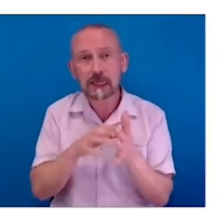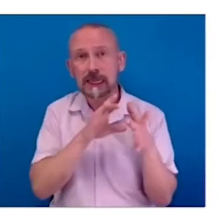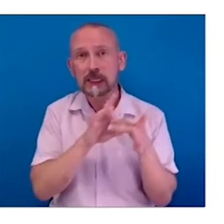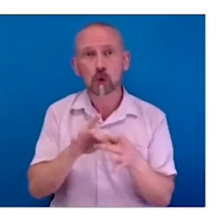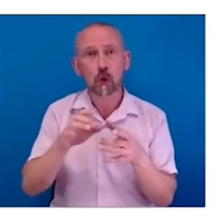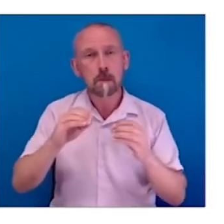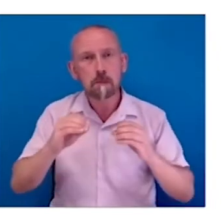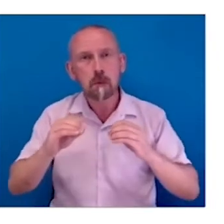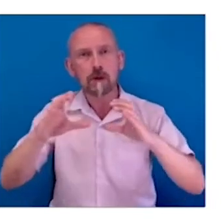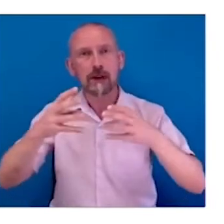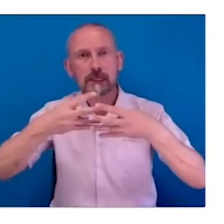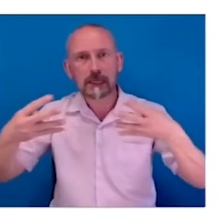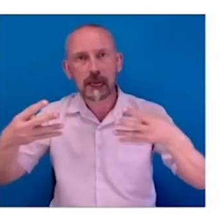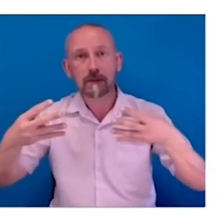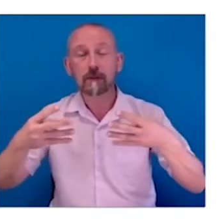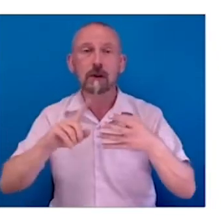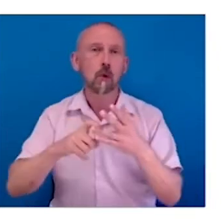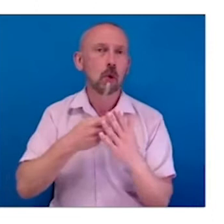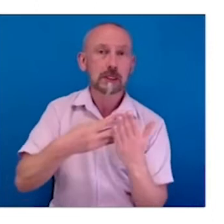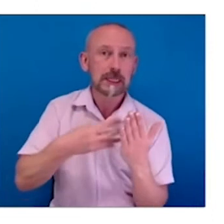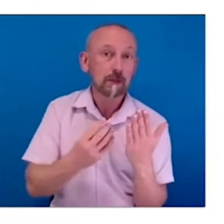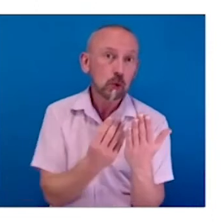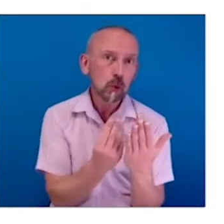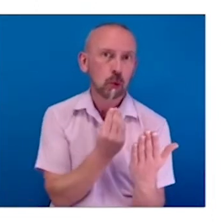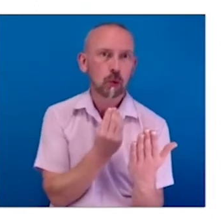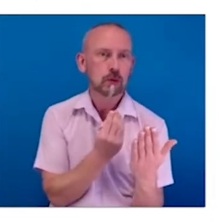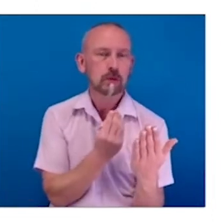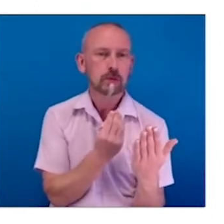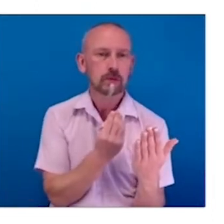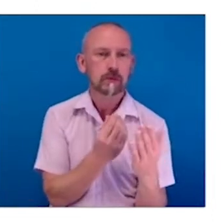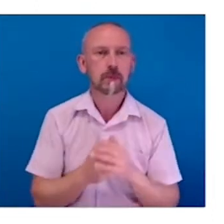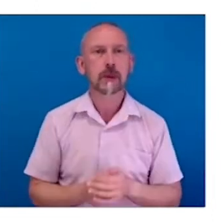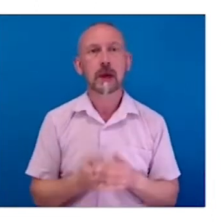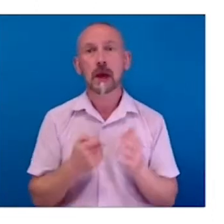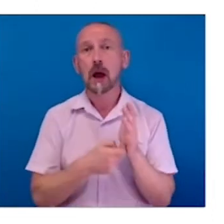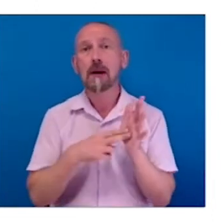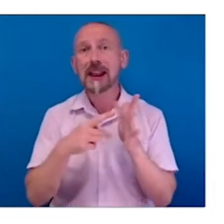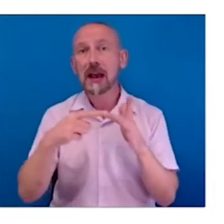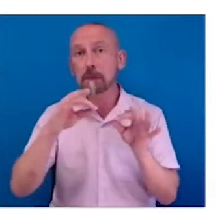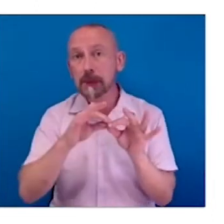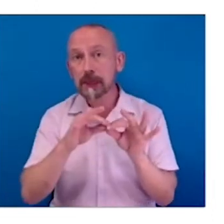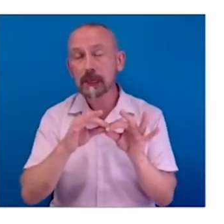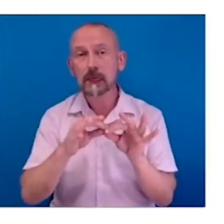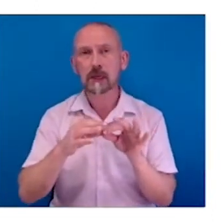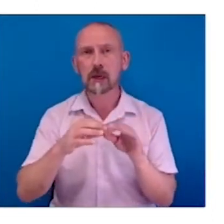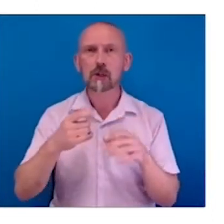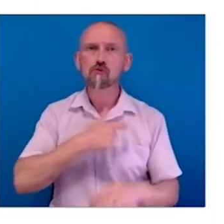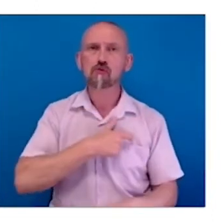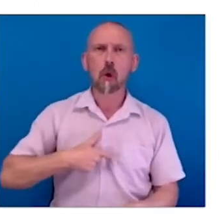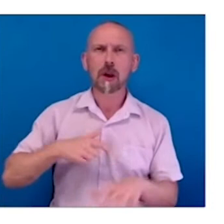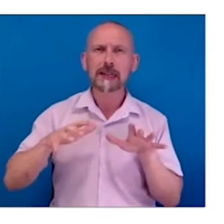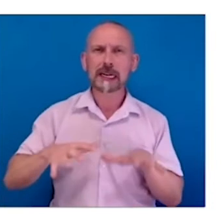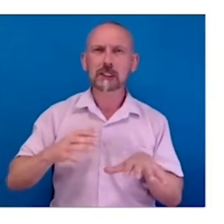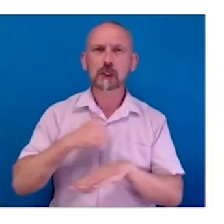talking scores. The Royal National Institute of Blind People, RNIB, produces some